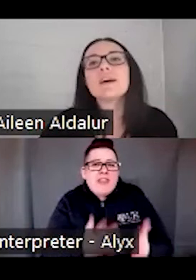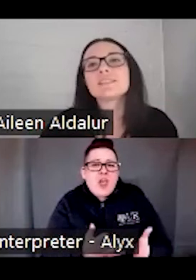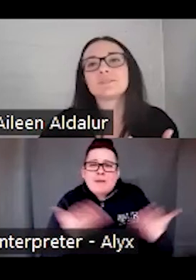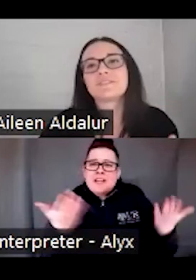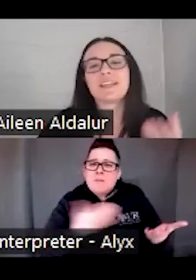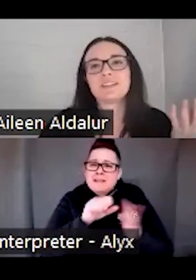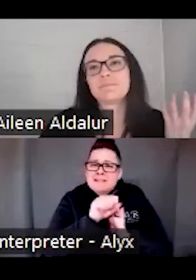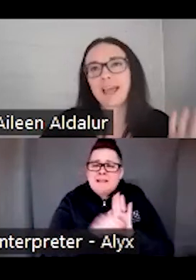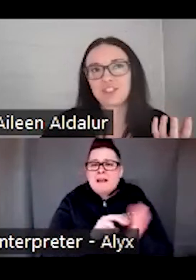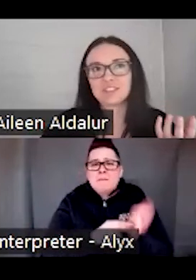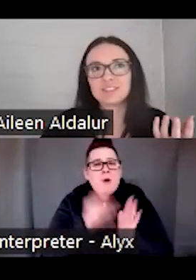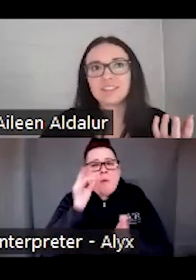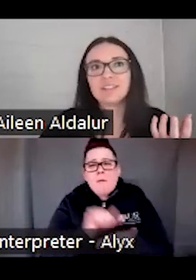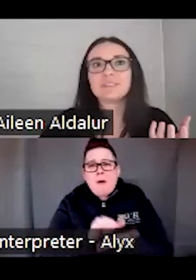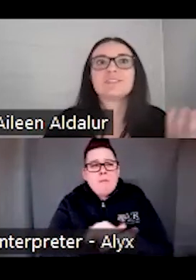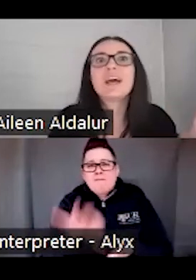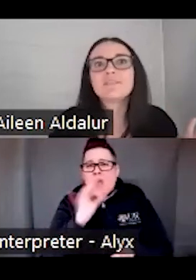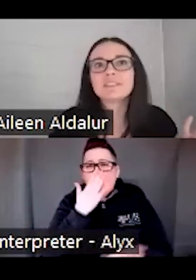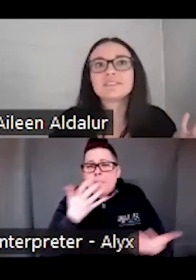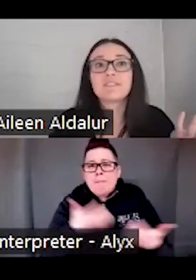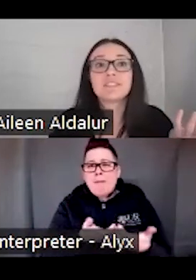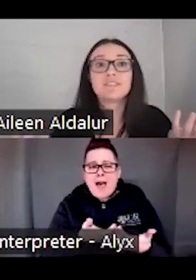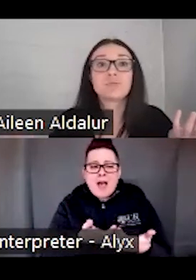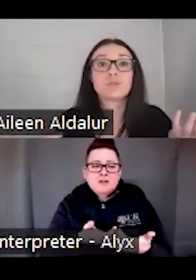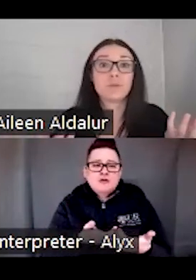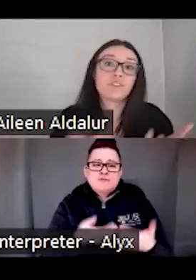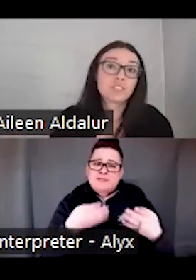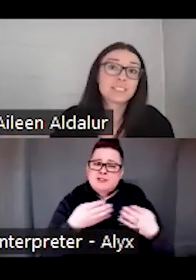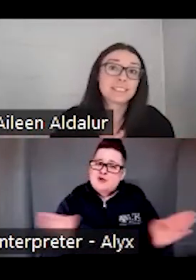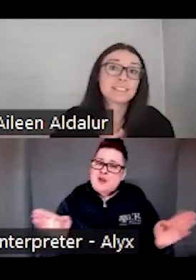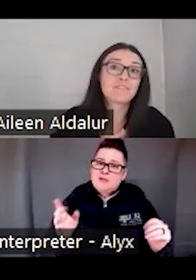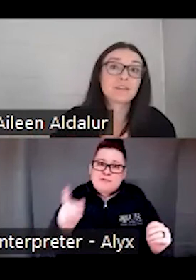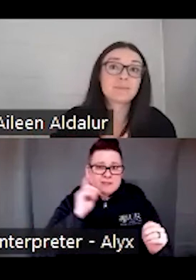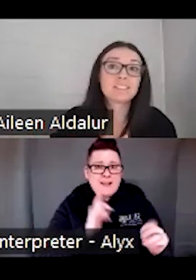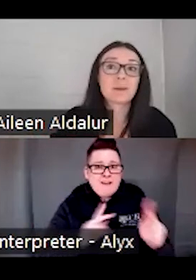almost impossible to find a good match. But in general, deaf individuals who